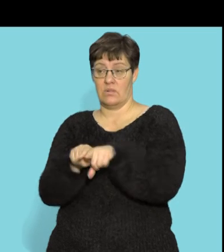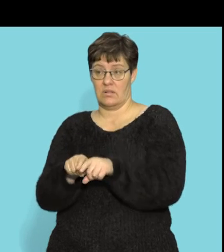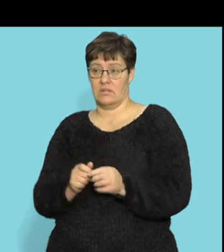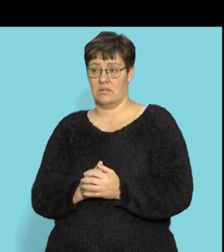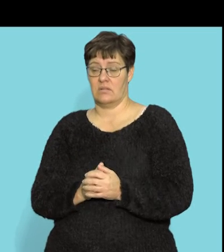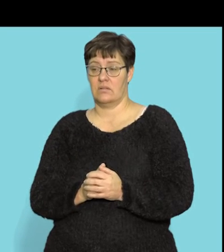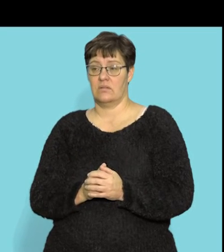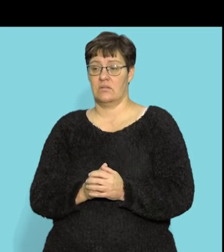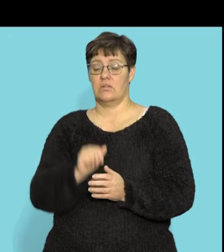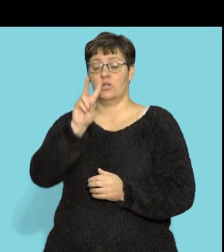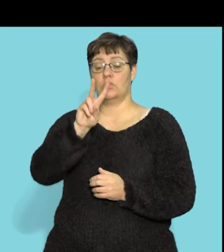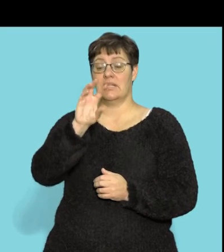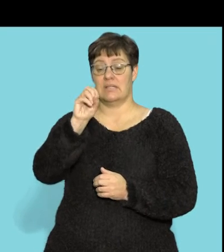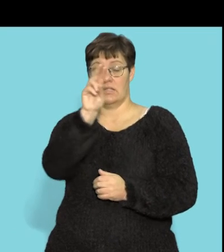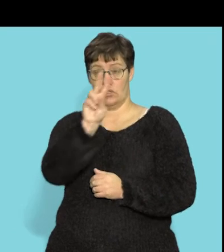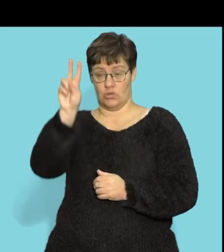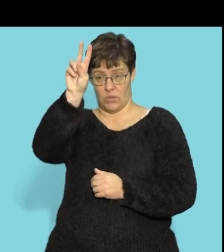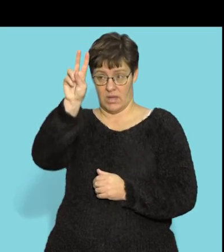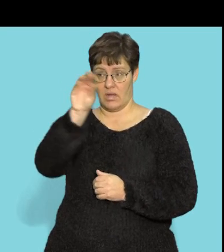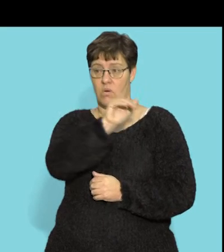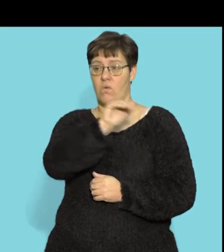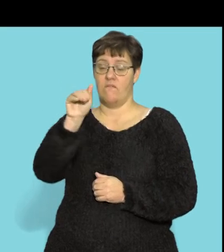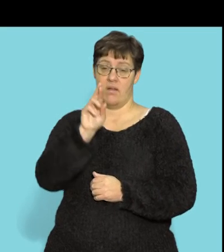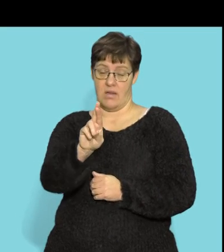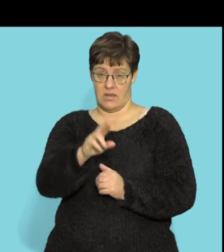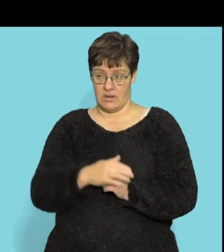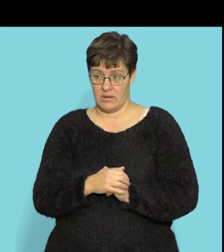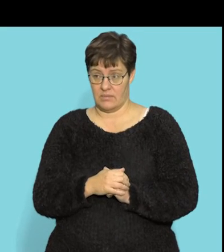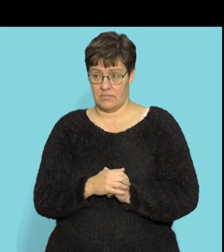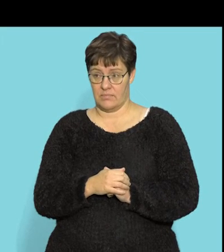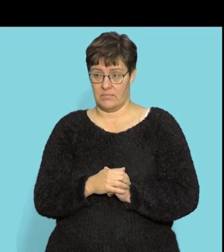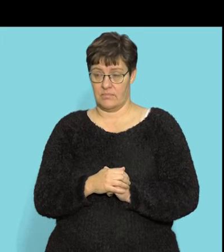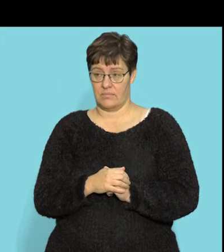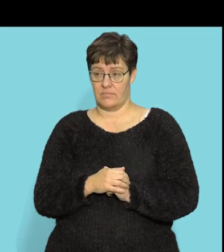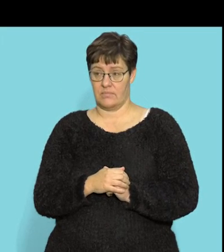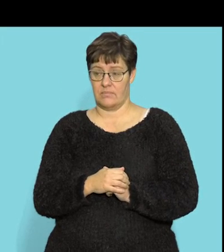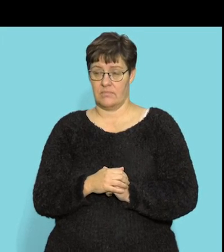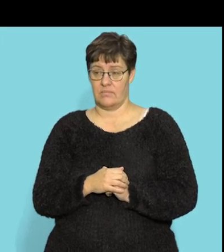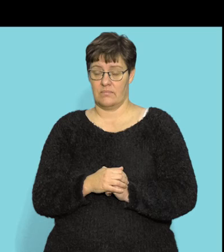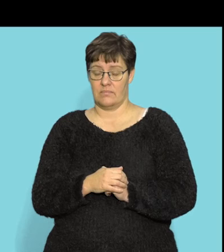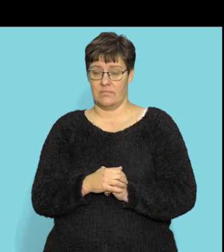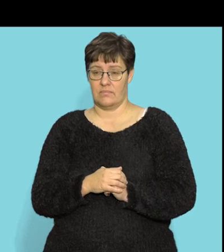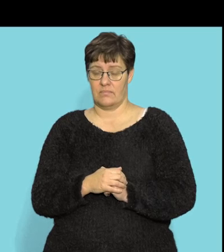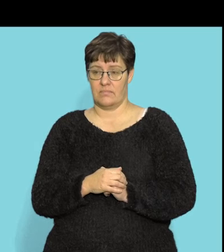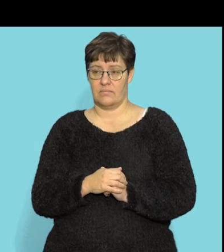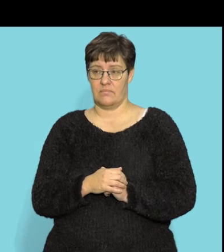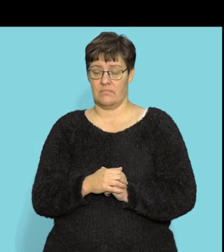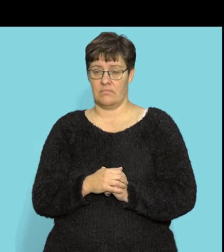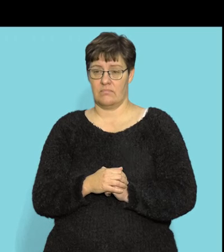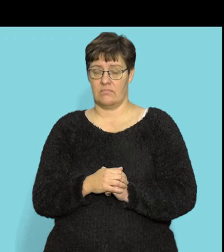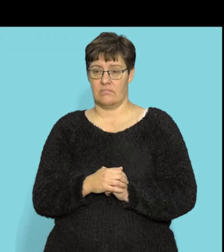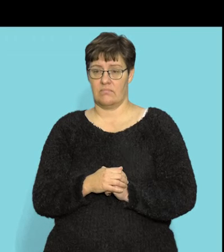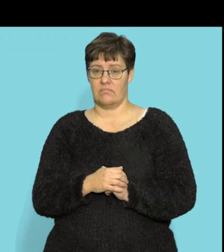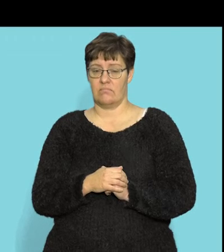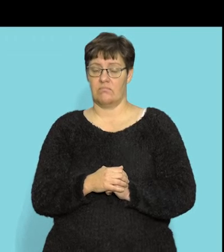is equals to 20 squared, okay? 20 squared divided by R. So if